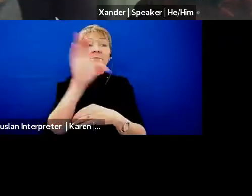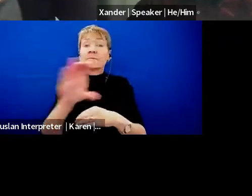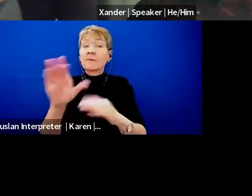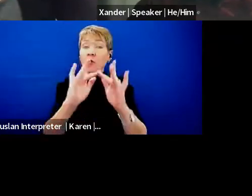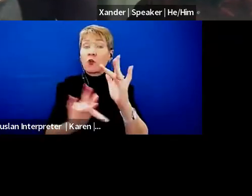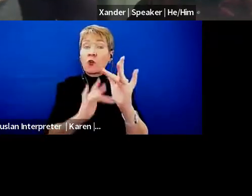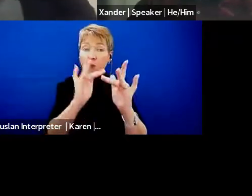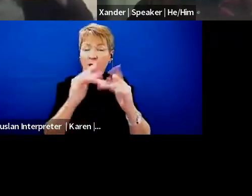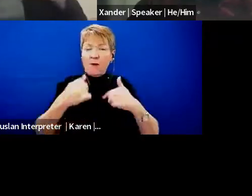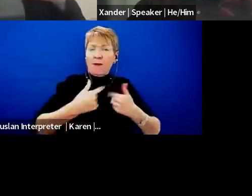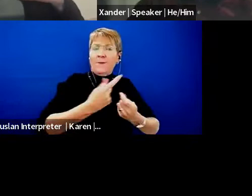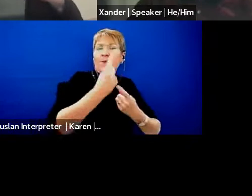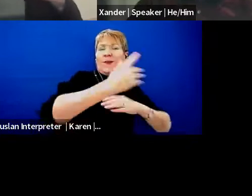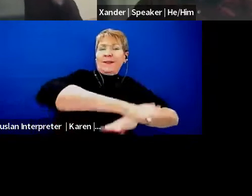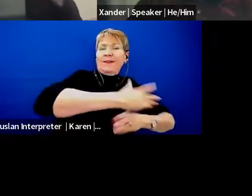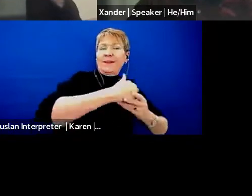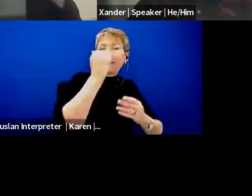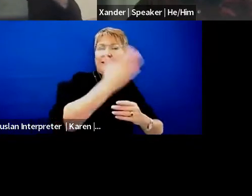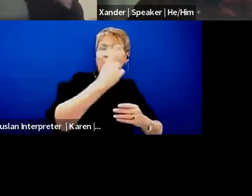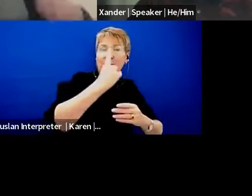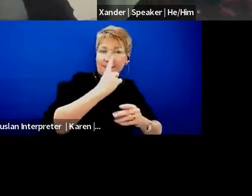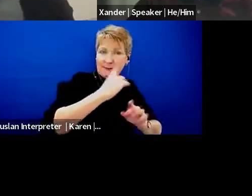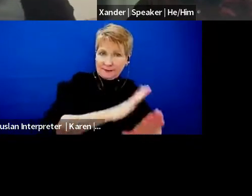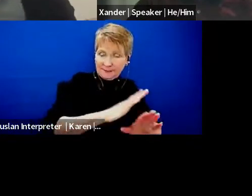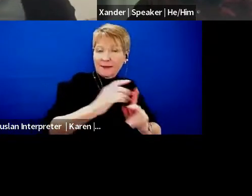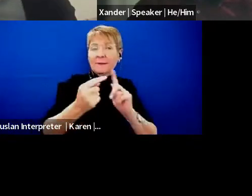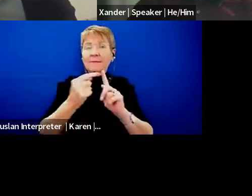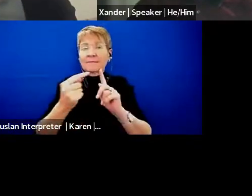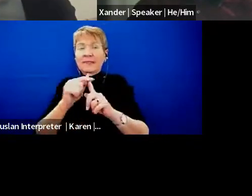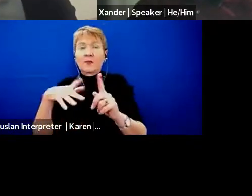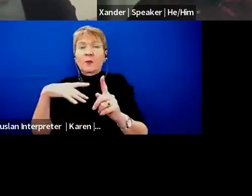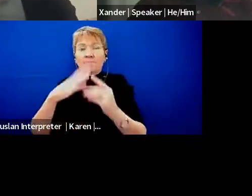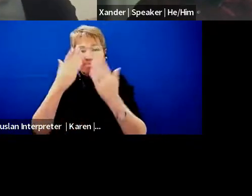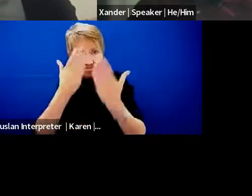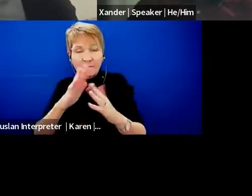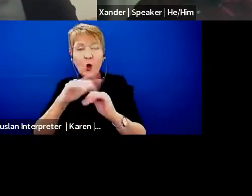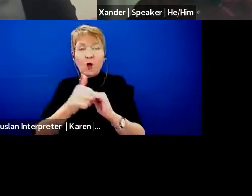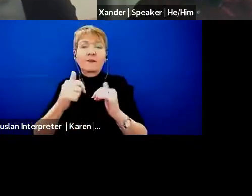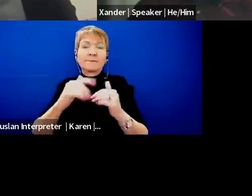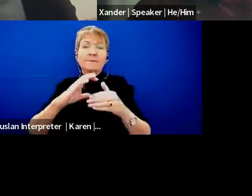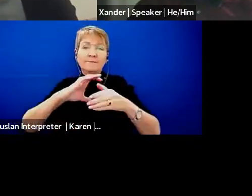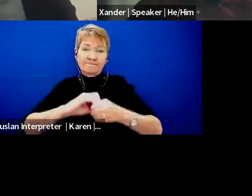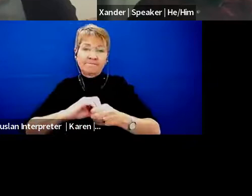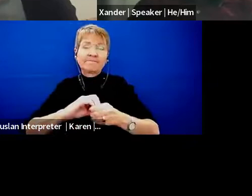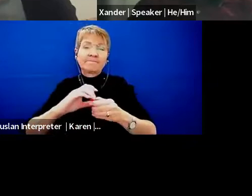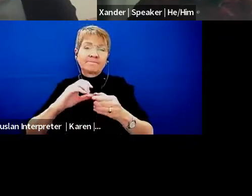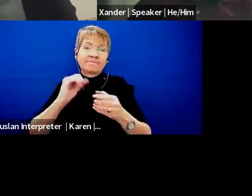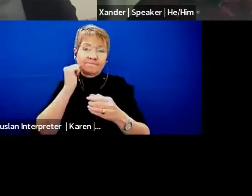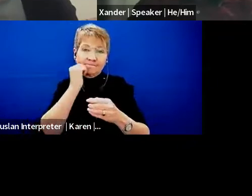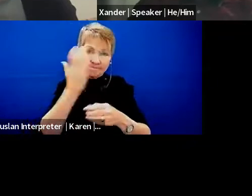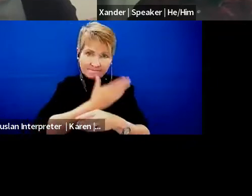of the Cubby Cubby people. We would like to acknowledge the traditional custodians of the land on which we work, live, and